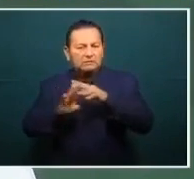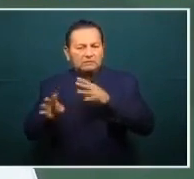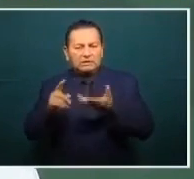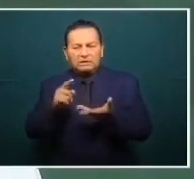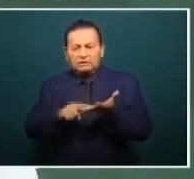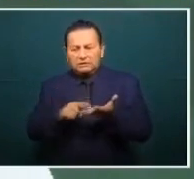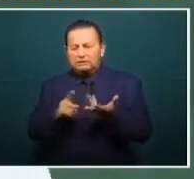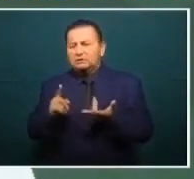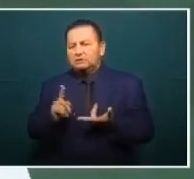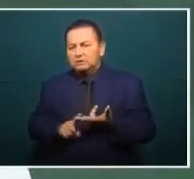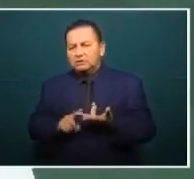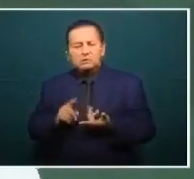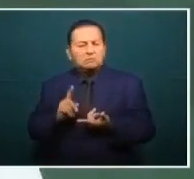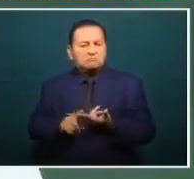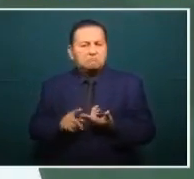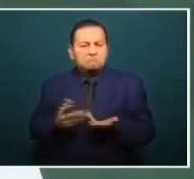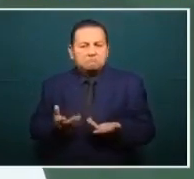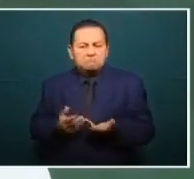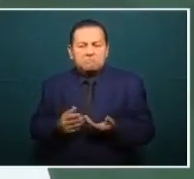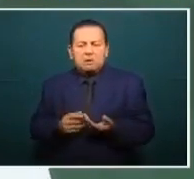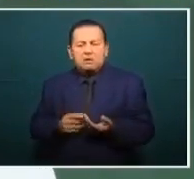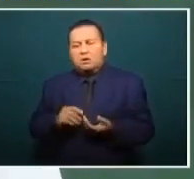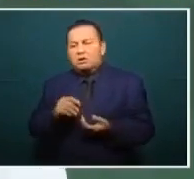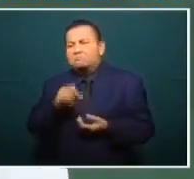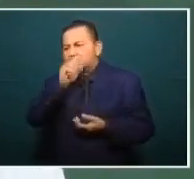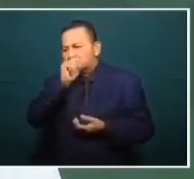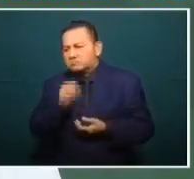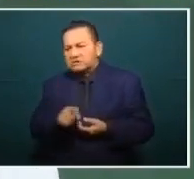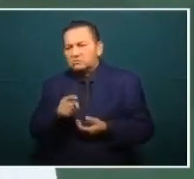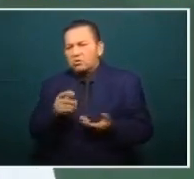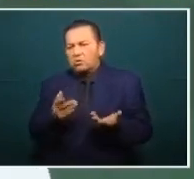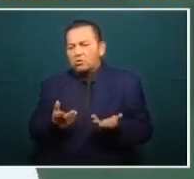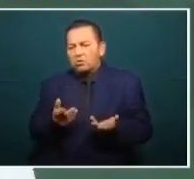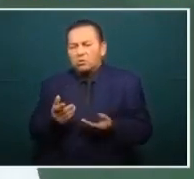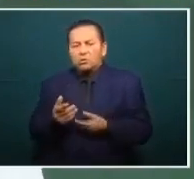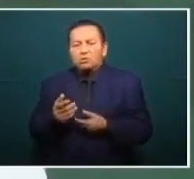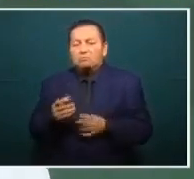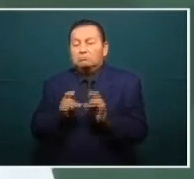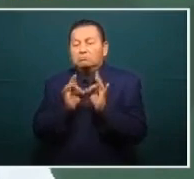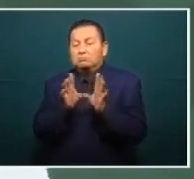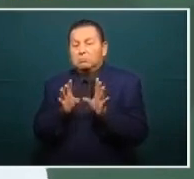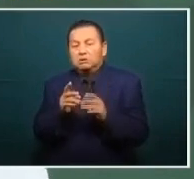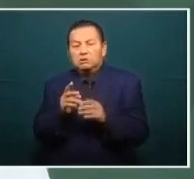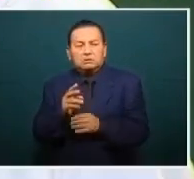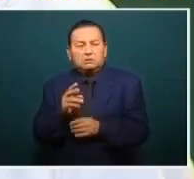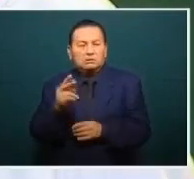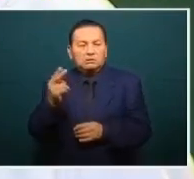we're doing already.